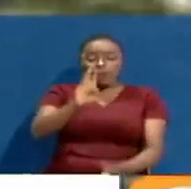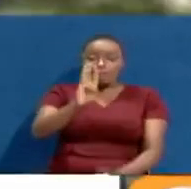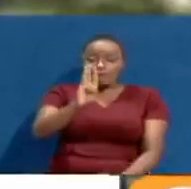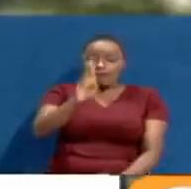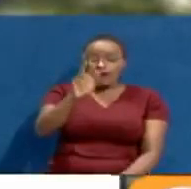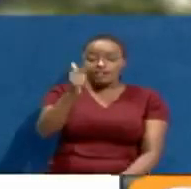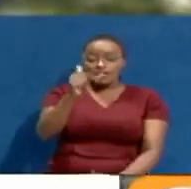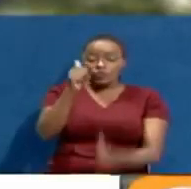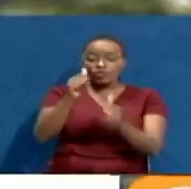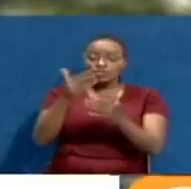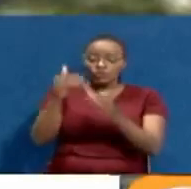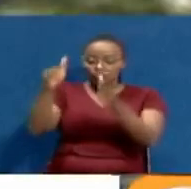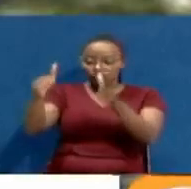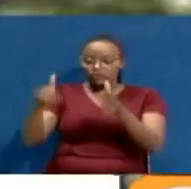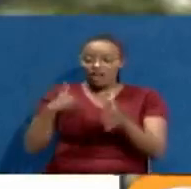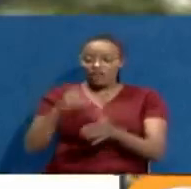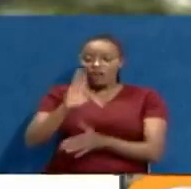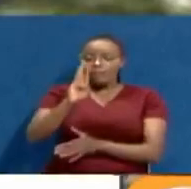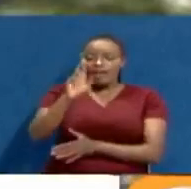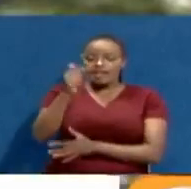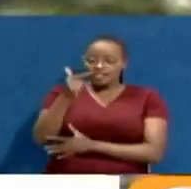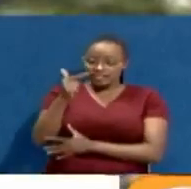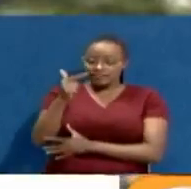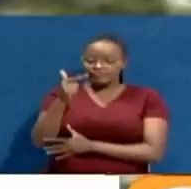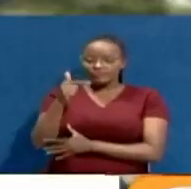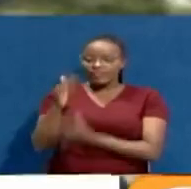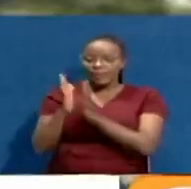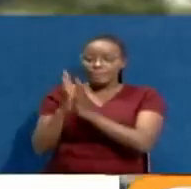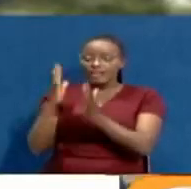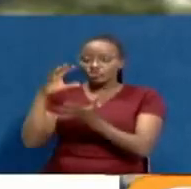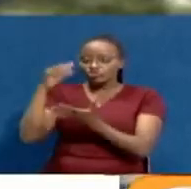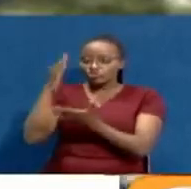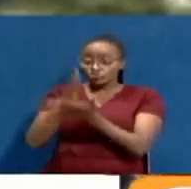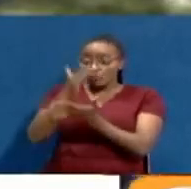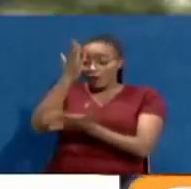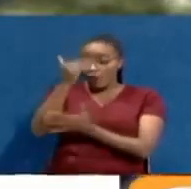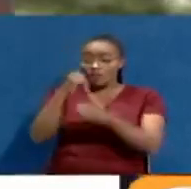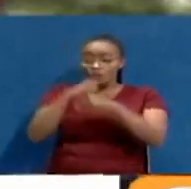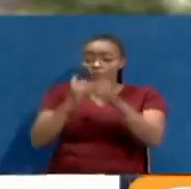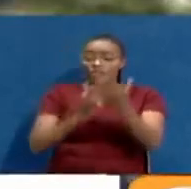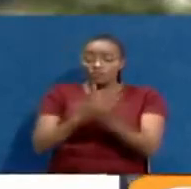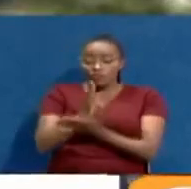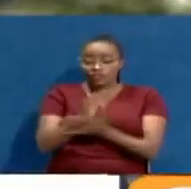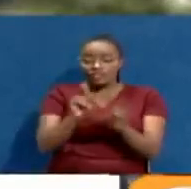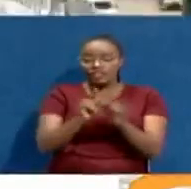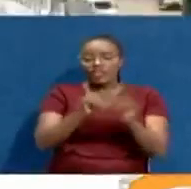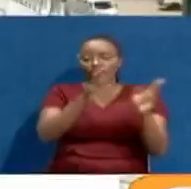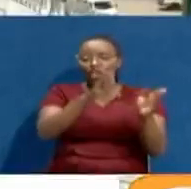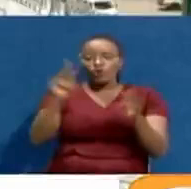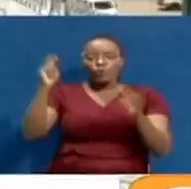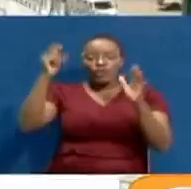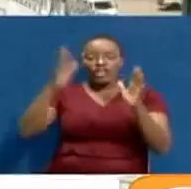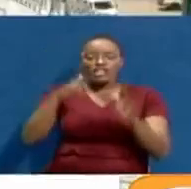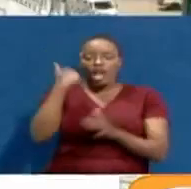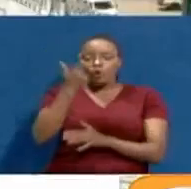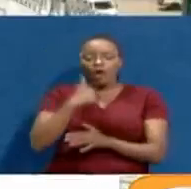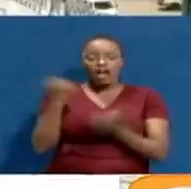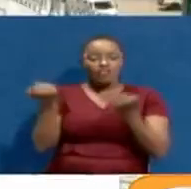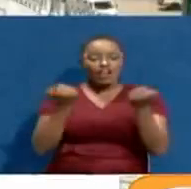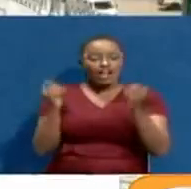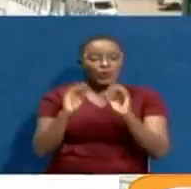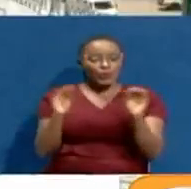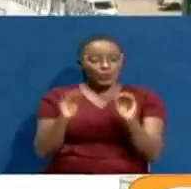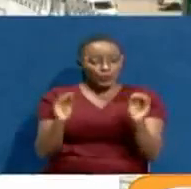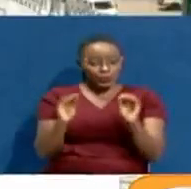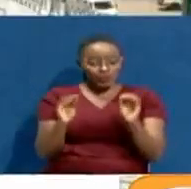line. We shall be doing BRT stations as part of this project to make sure that even more ordinary mwananchi who does not have a